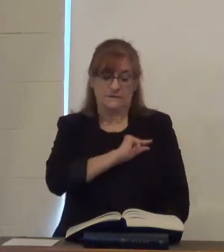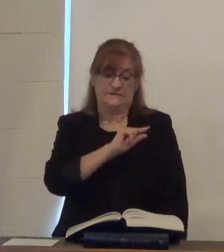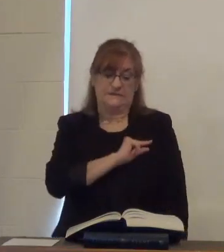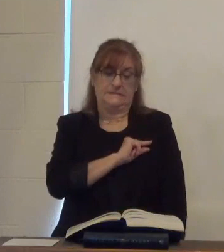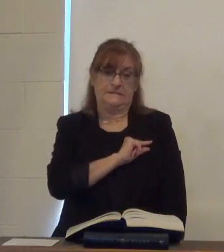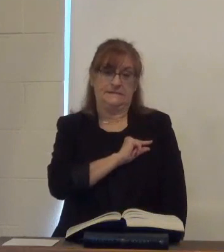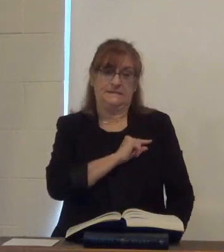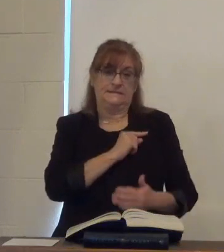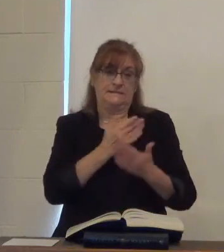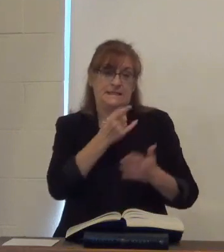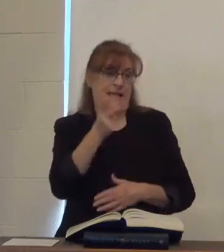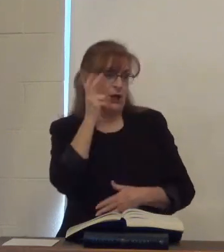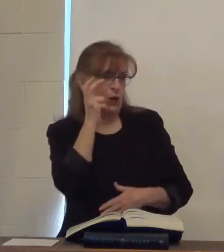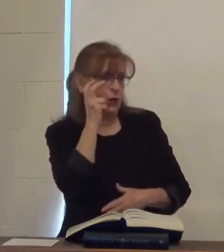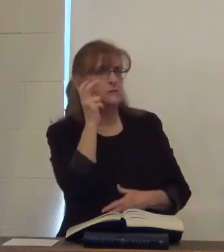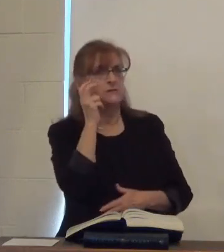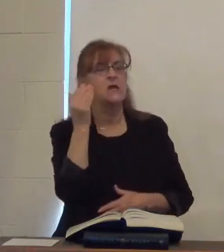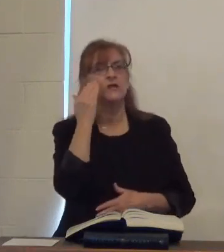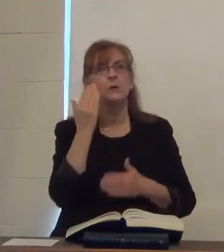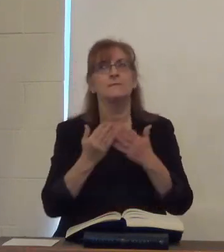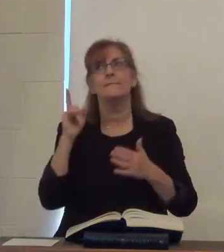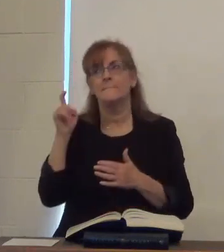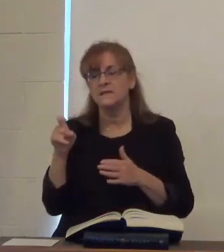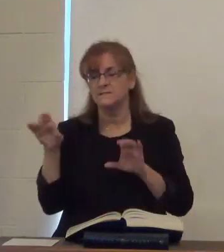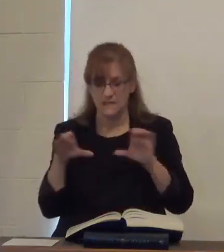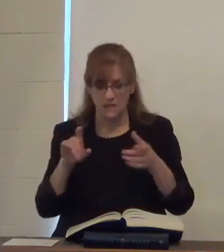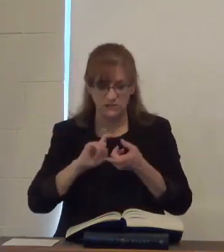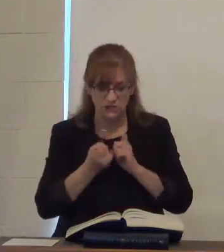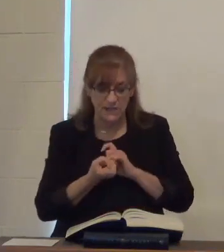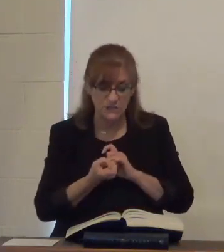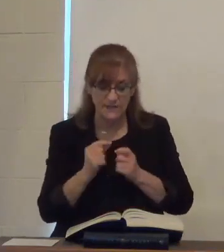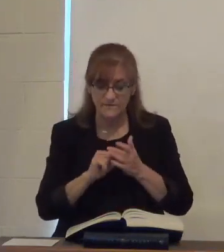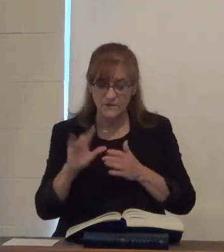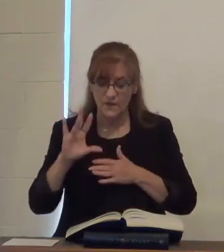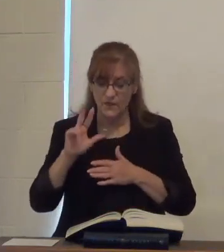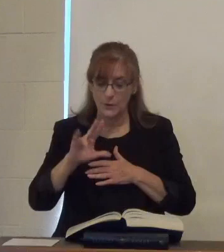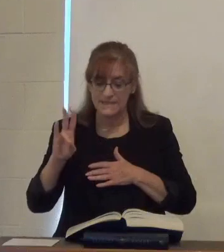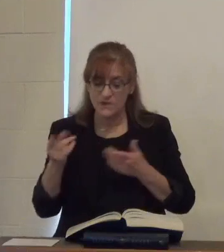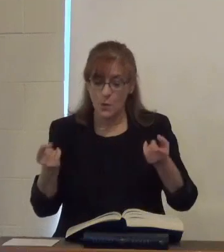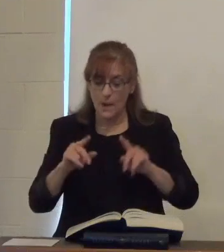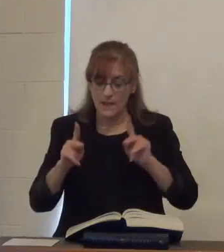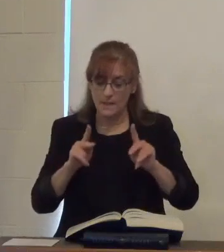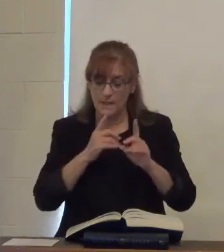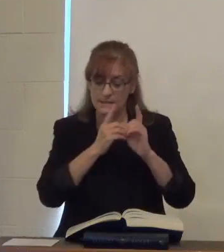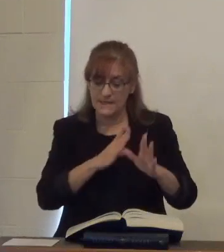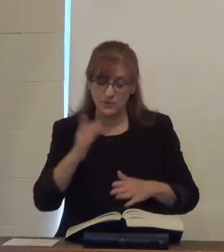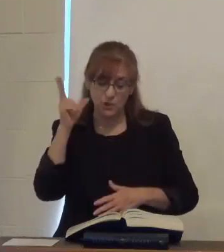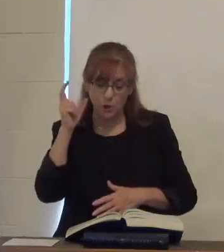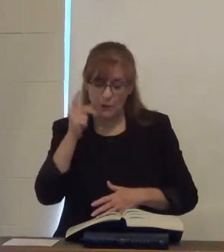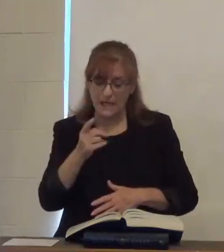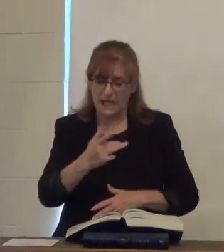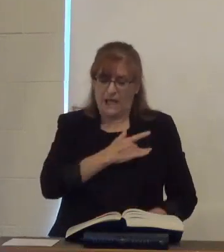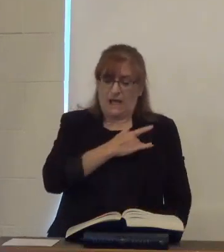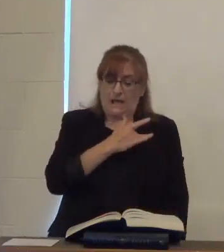what they heard and knew something had to be done. Verse 37. And when they heard this, they were pricked in